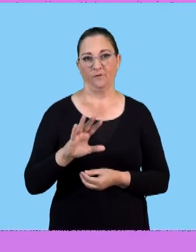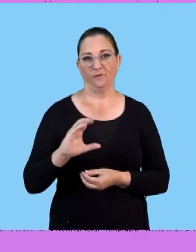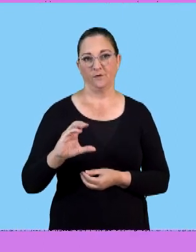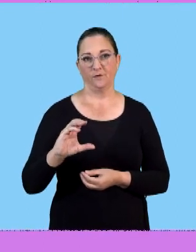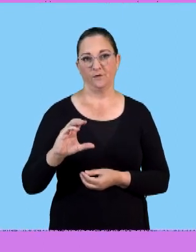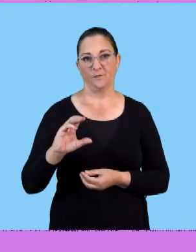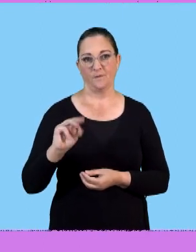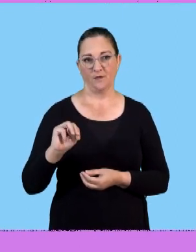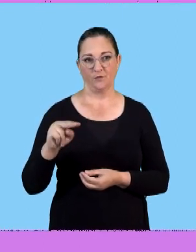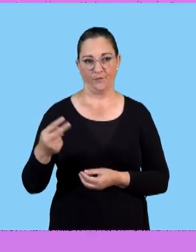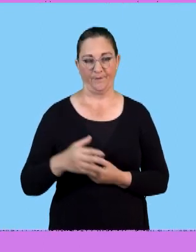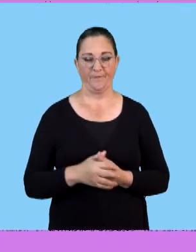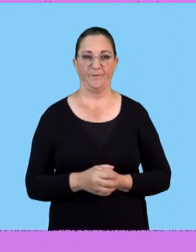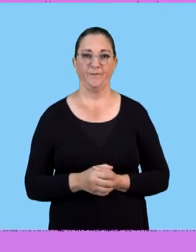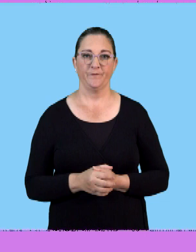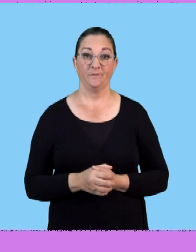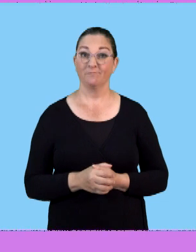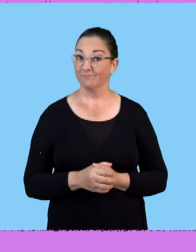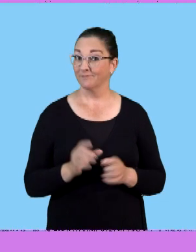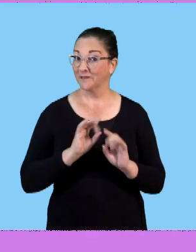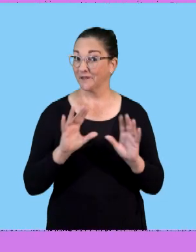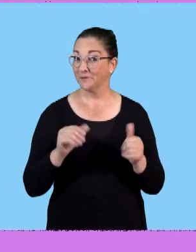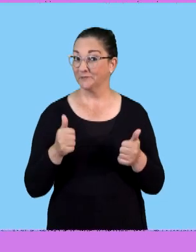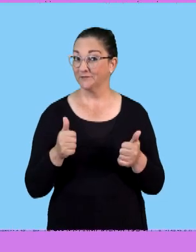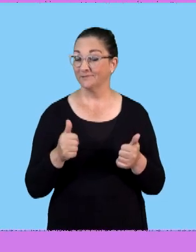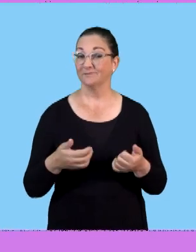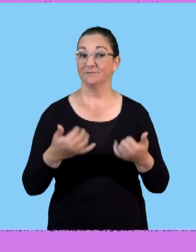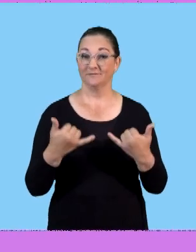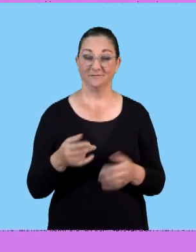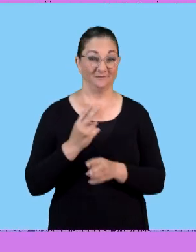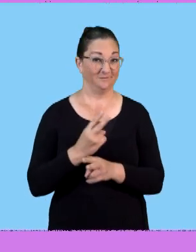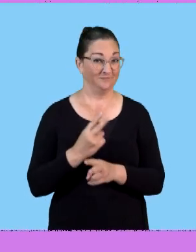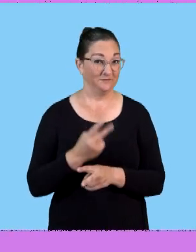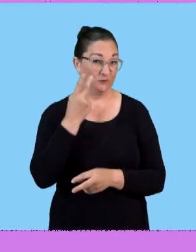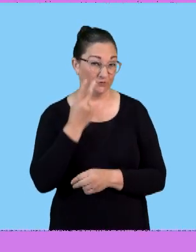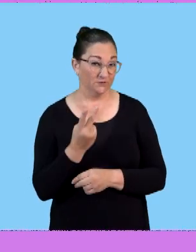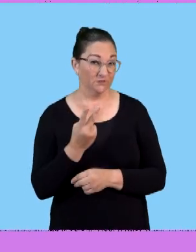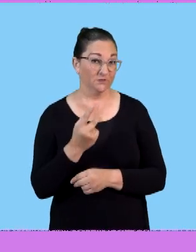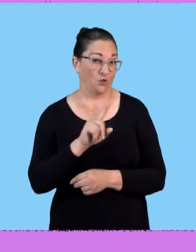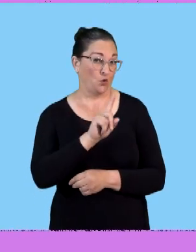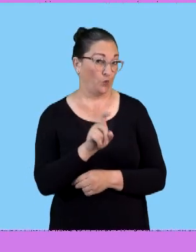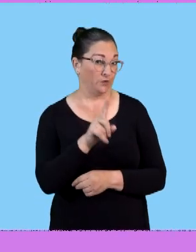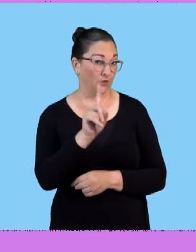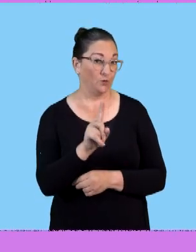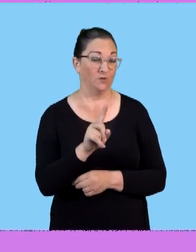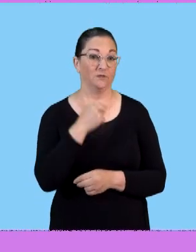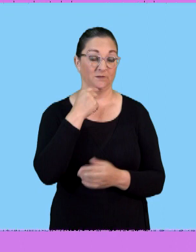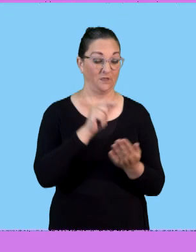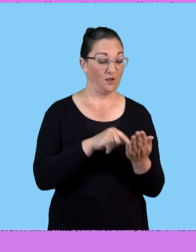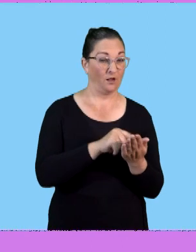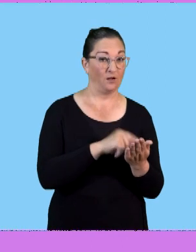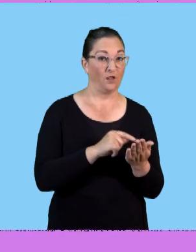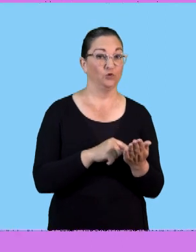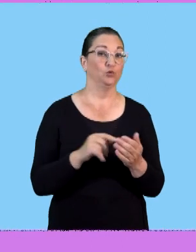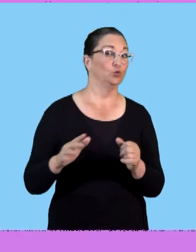45 squared centimeters. Guys, are we clear? I'll quickly run through this again. The question at the end says,